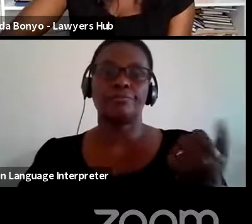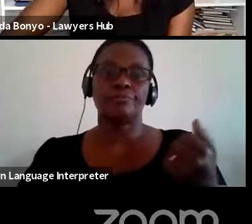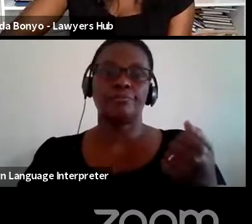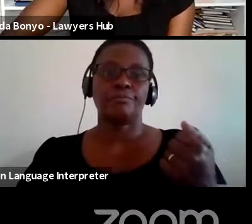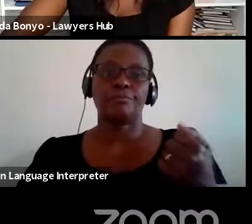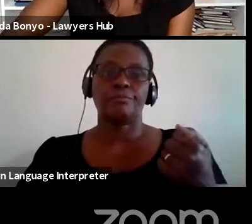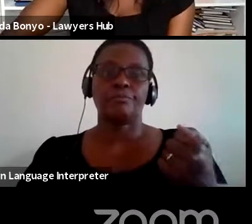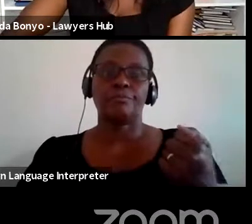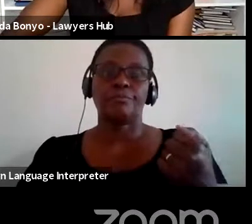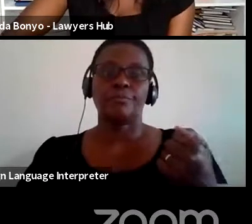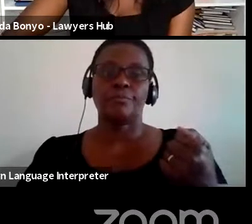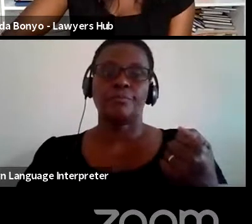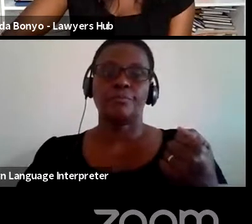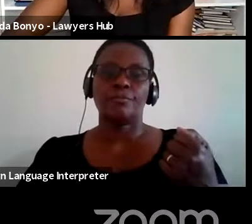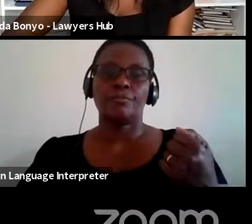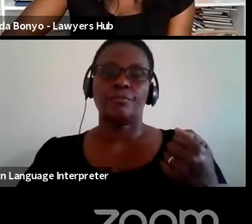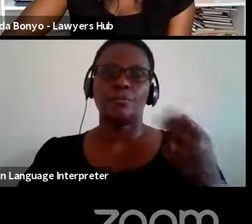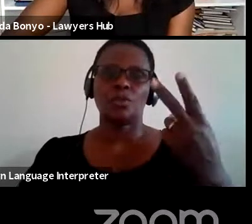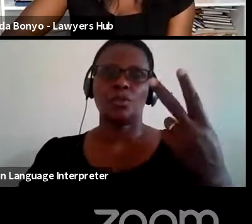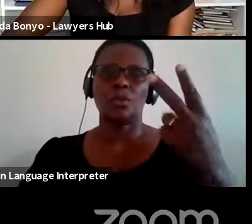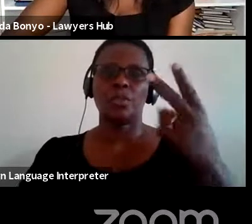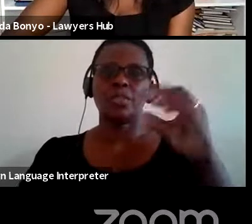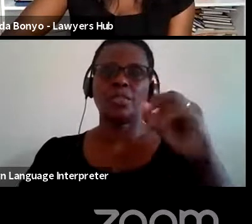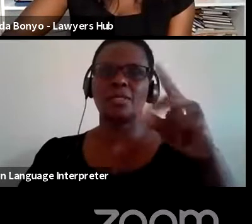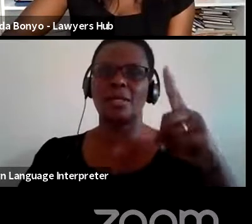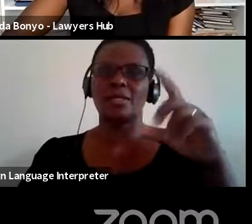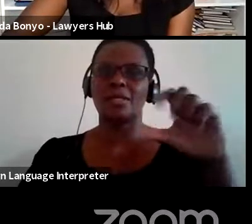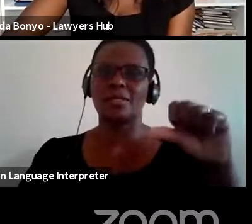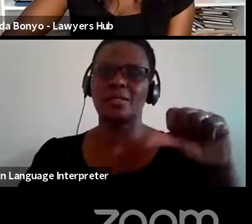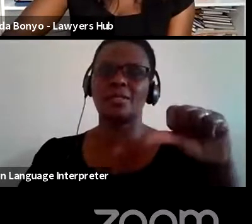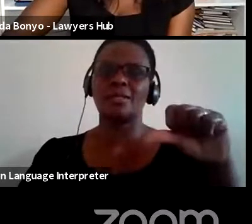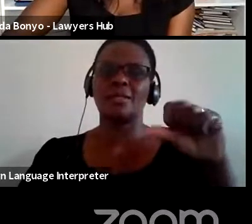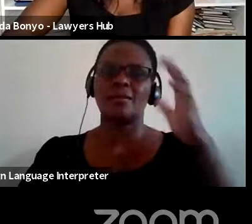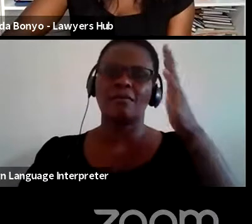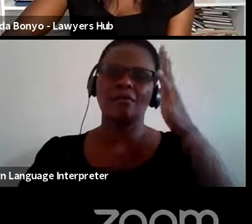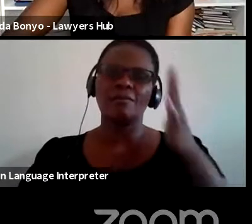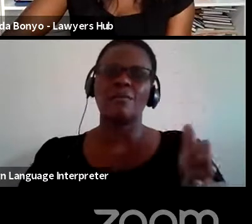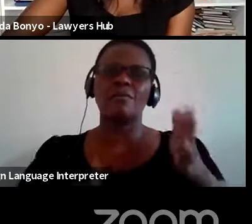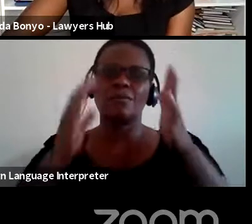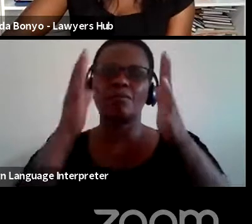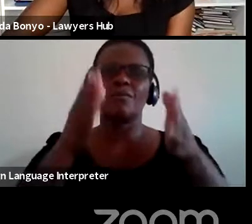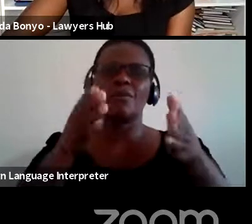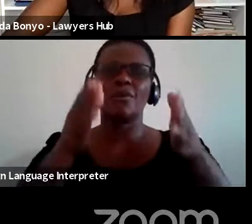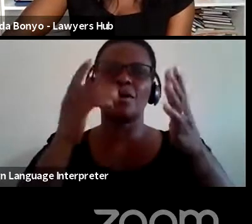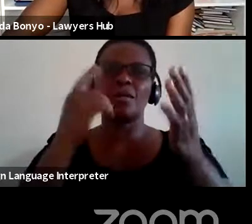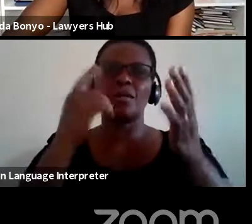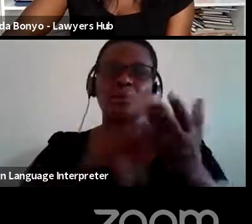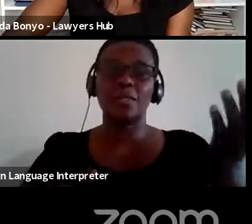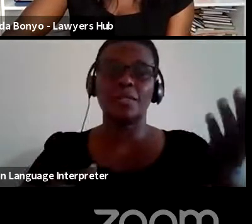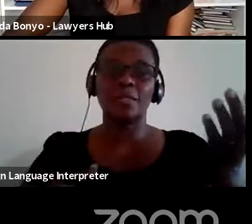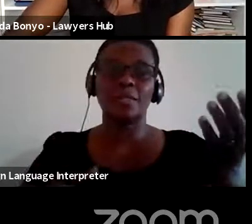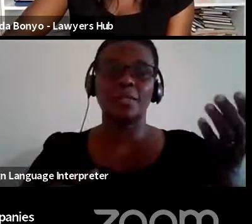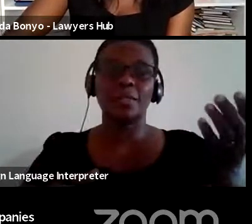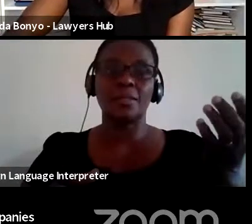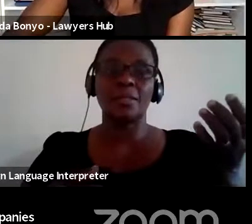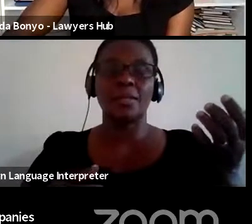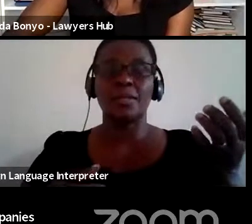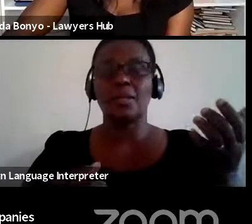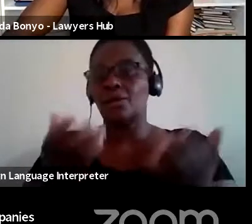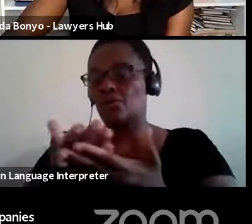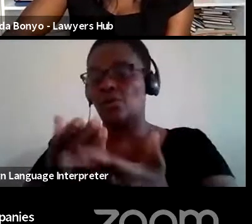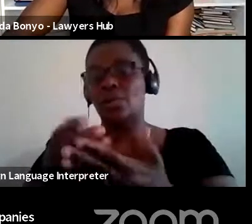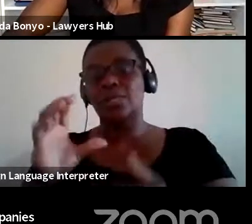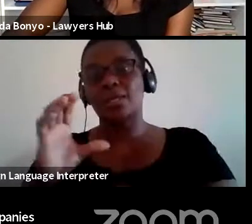on content moderation. This is a report where we ask companies to meet certain types